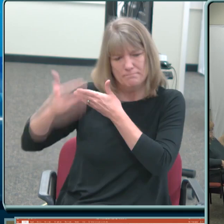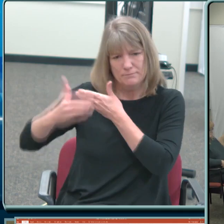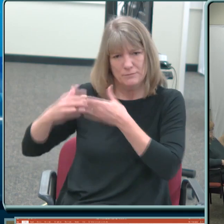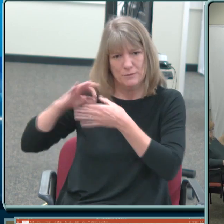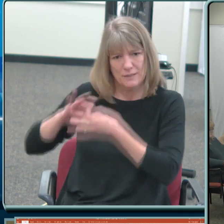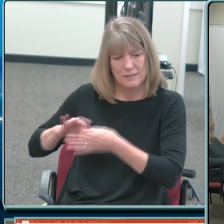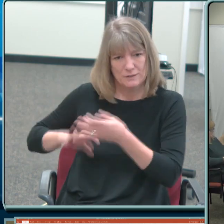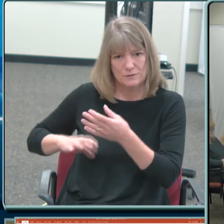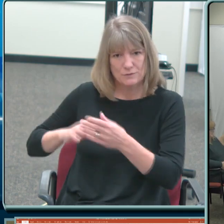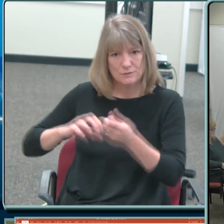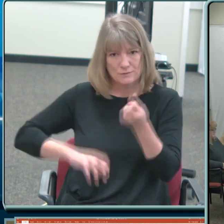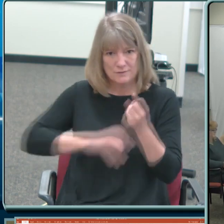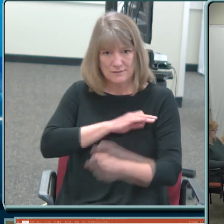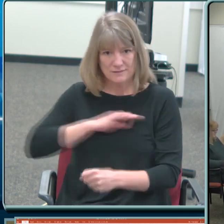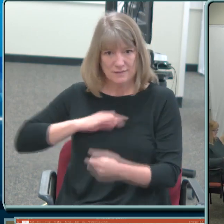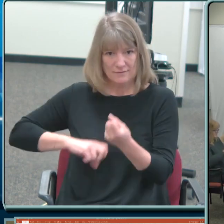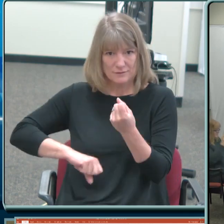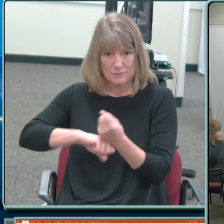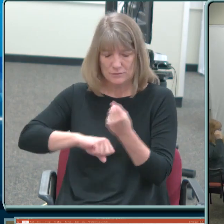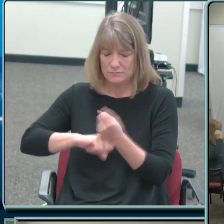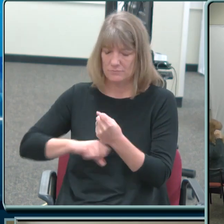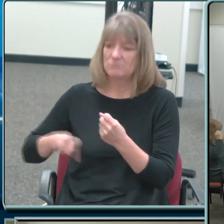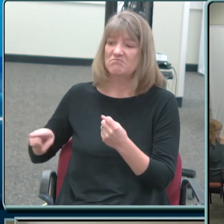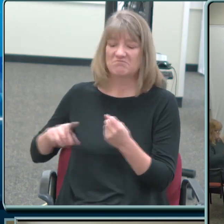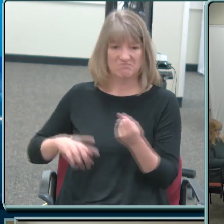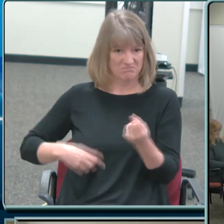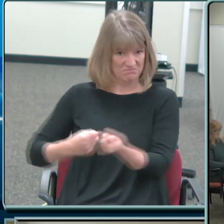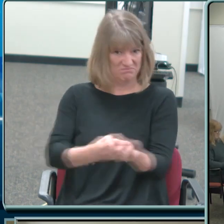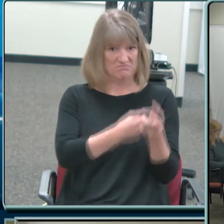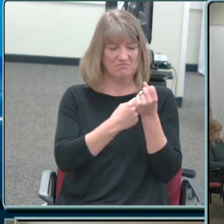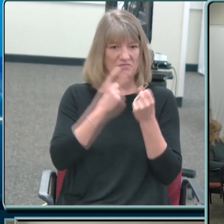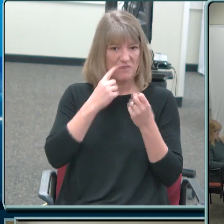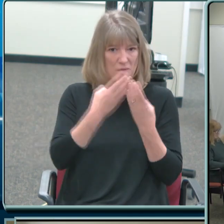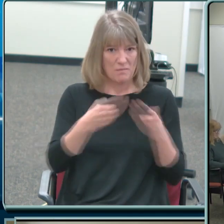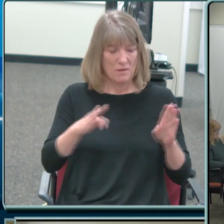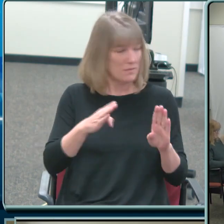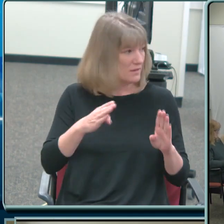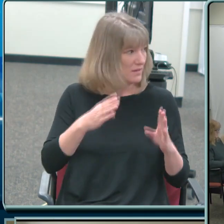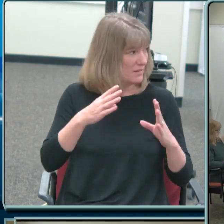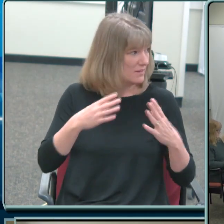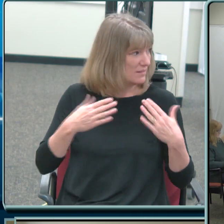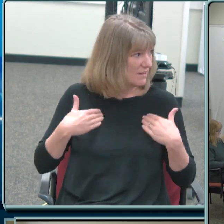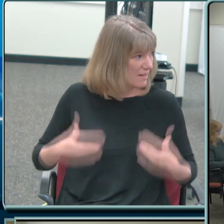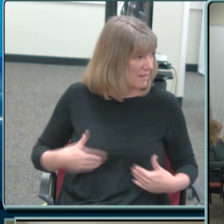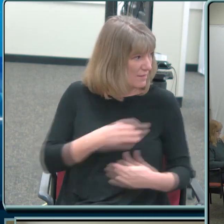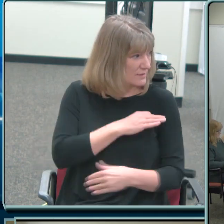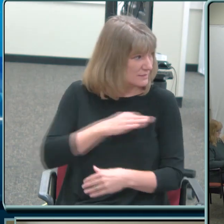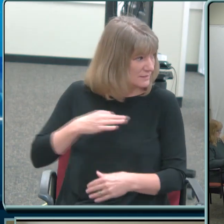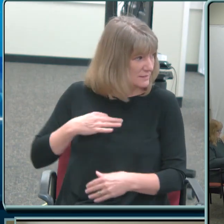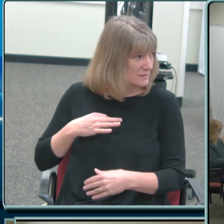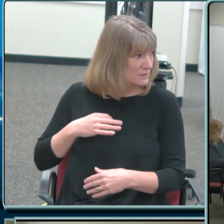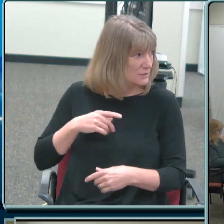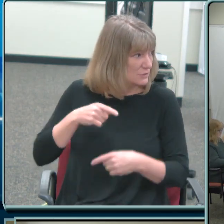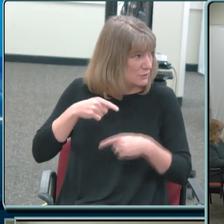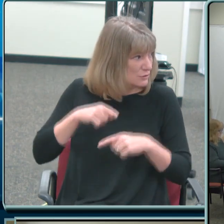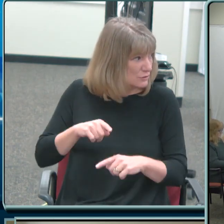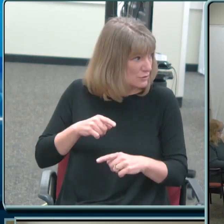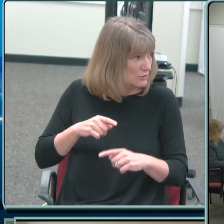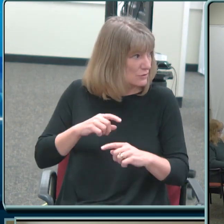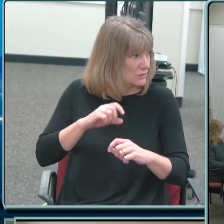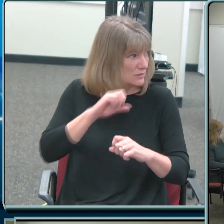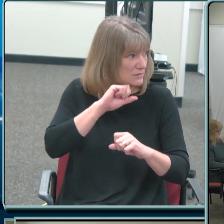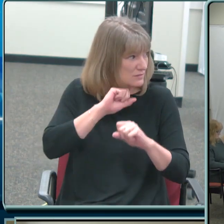supporting all staff and being an advocate for our public health staff during some of the most trying and